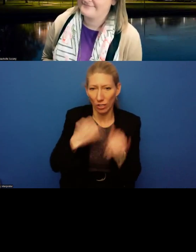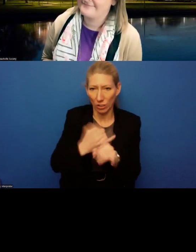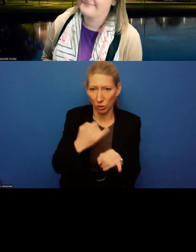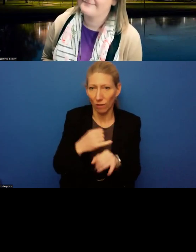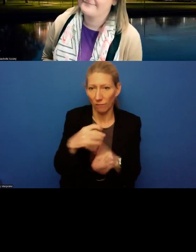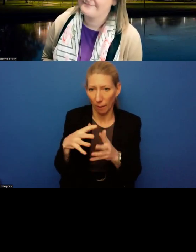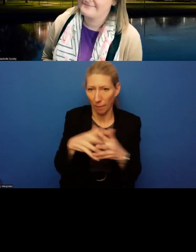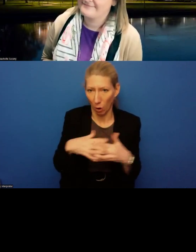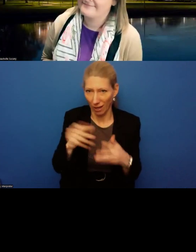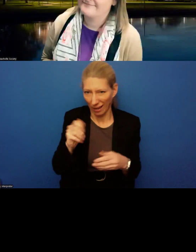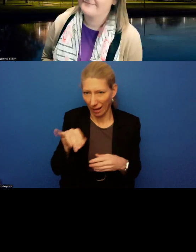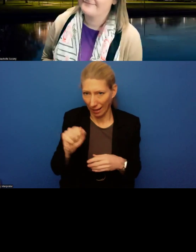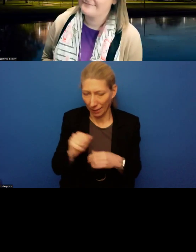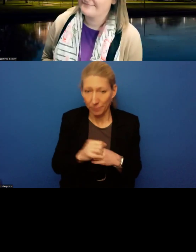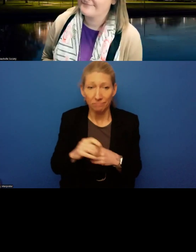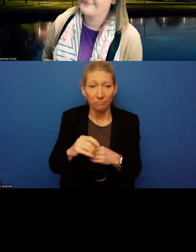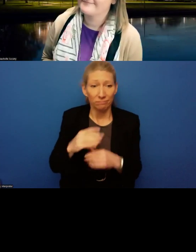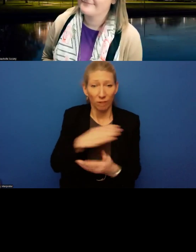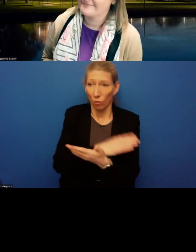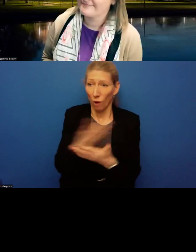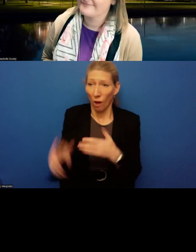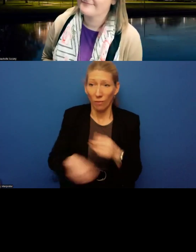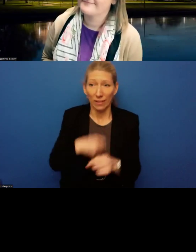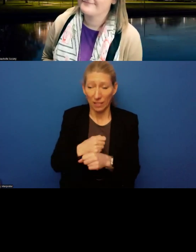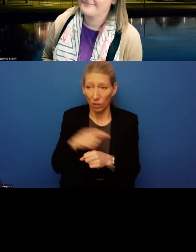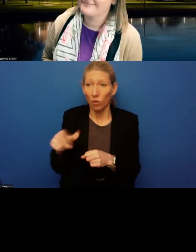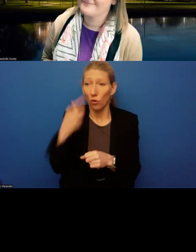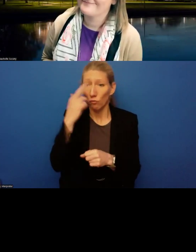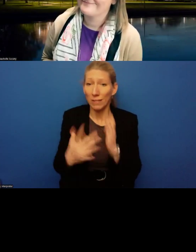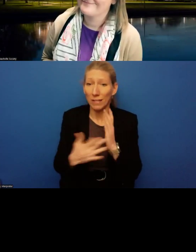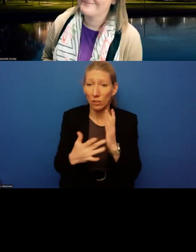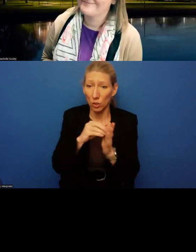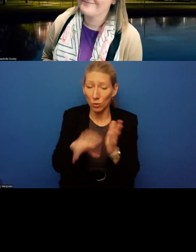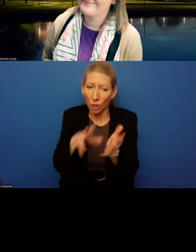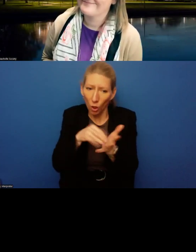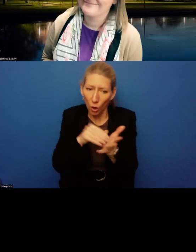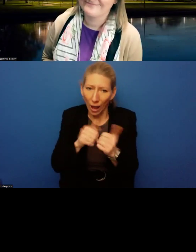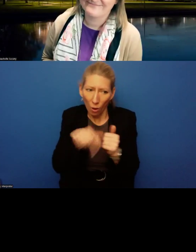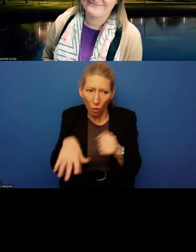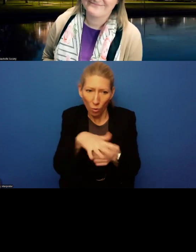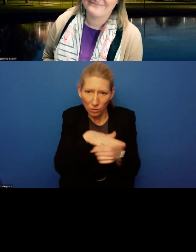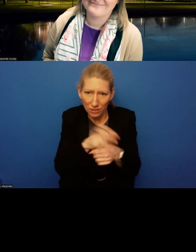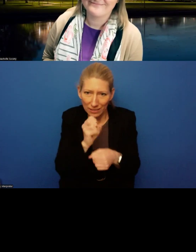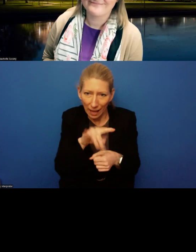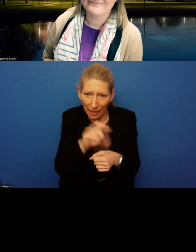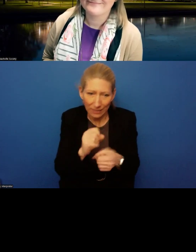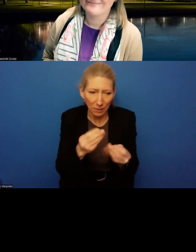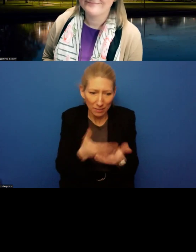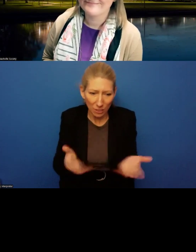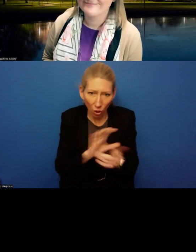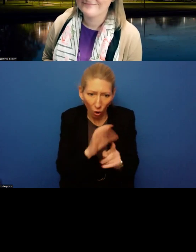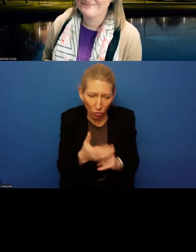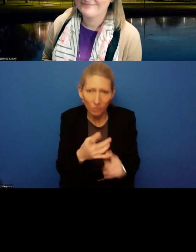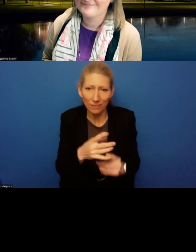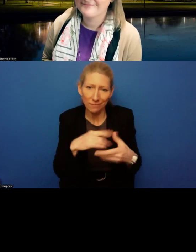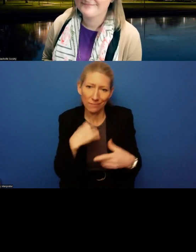America. Throughout the year, Roman technology students learn how archaeological sites and material culture tell the stories of